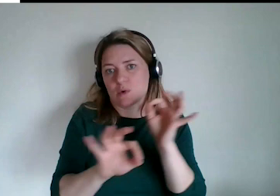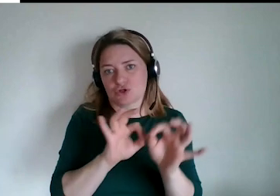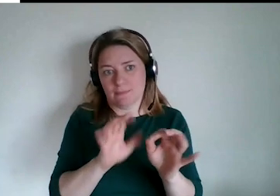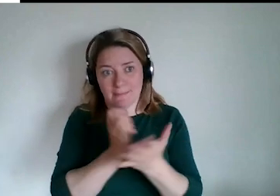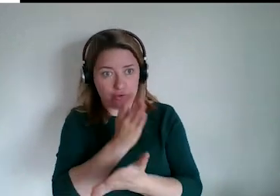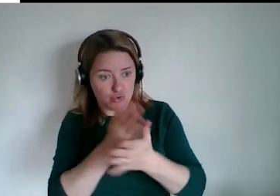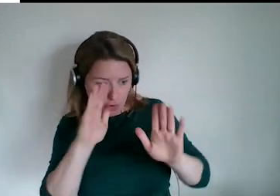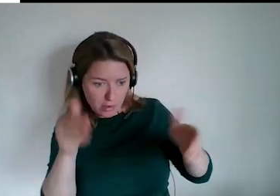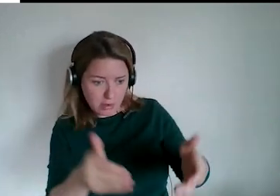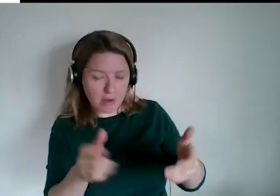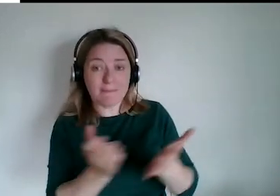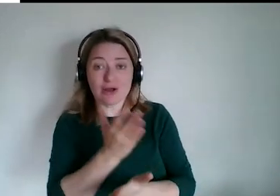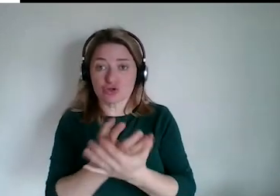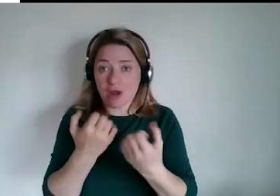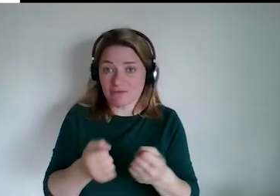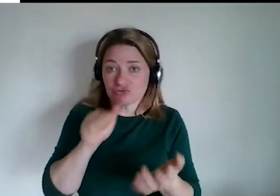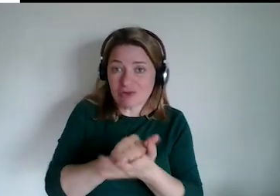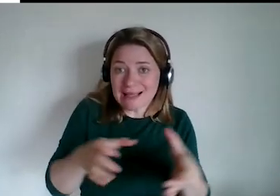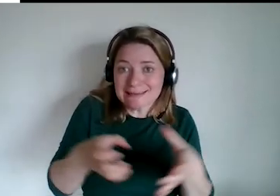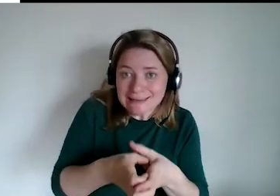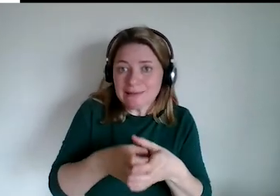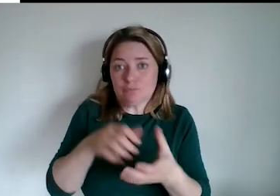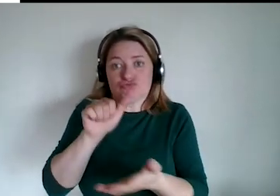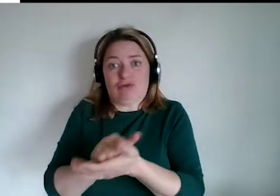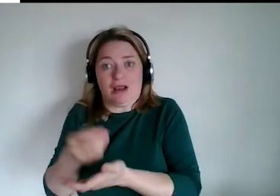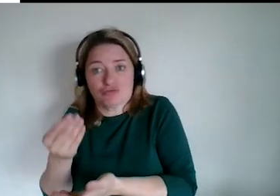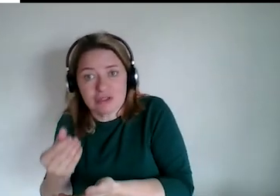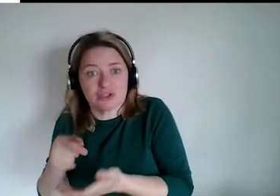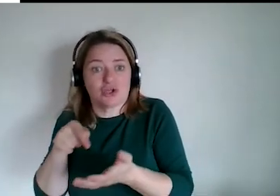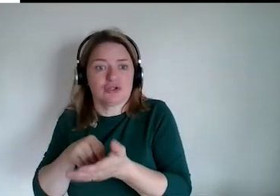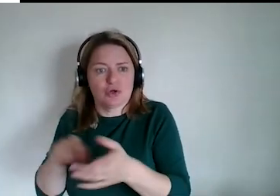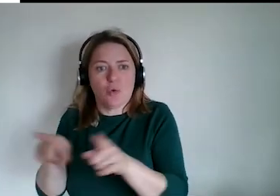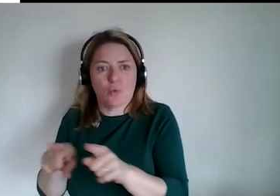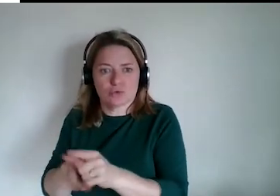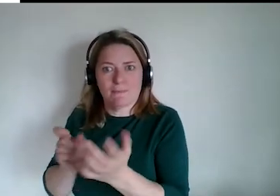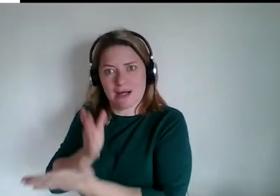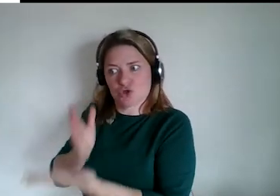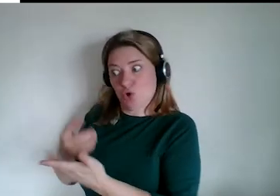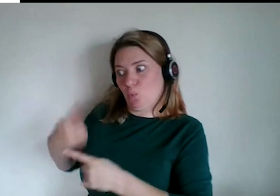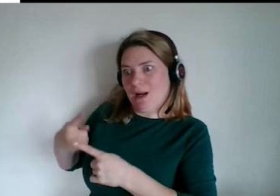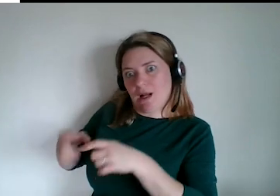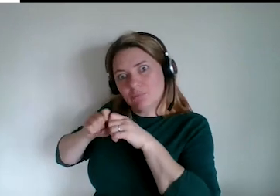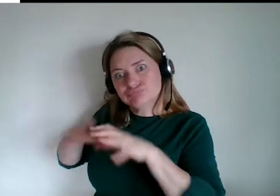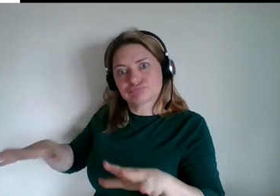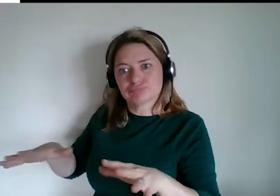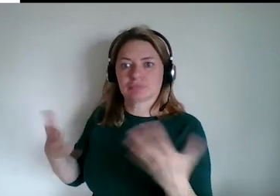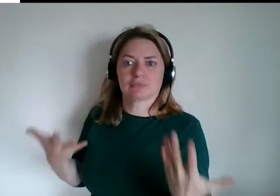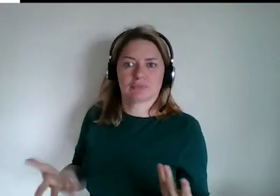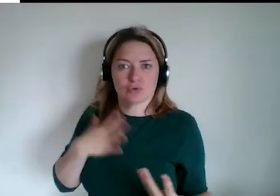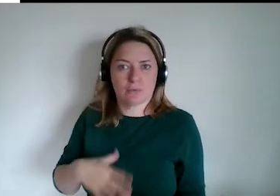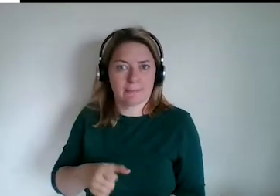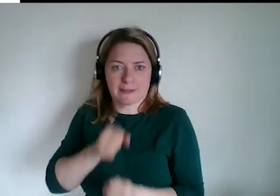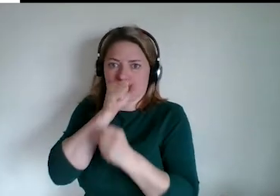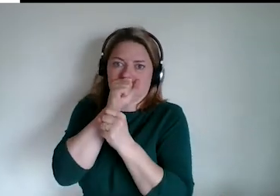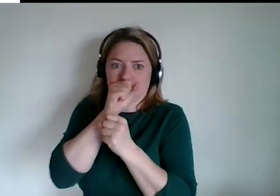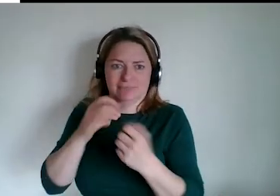apply unless you've got the right team, the right resources, and also don't let your findings go cold and stale or become a well-kept secret,